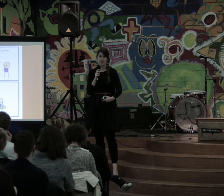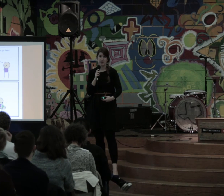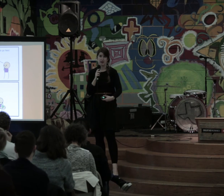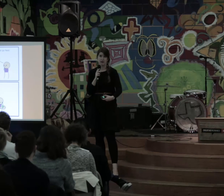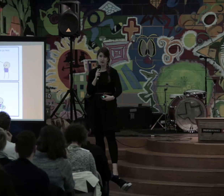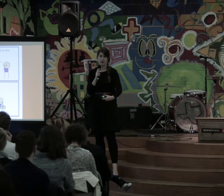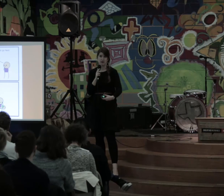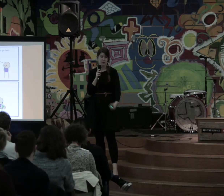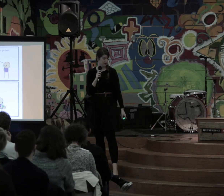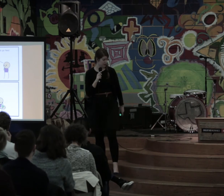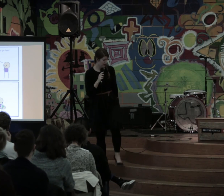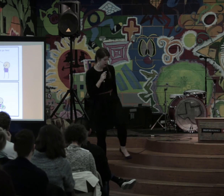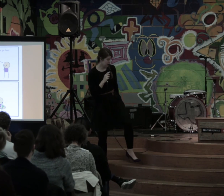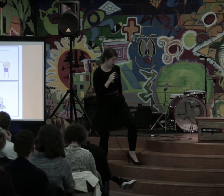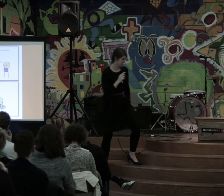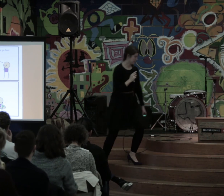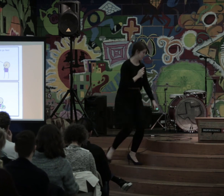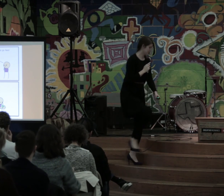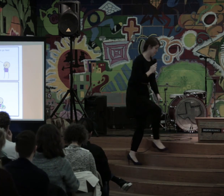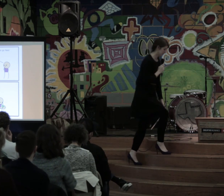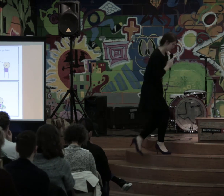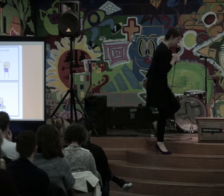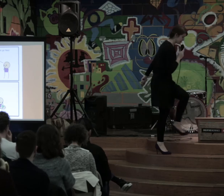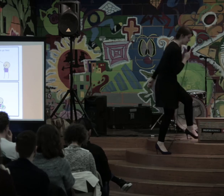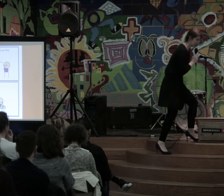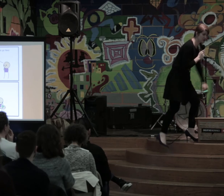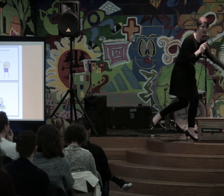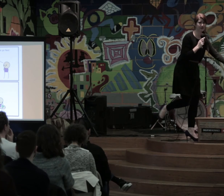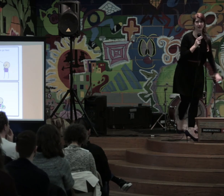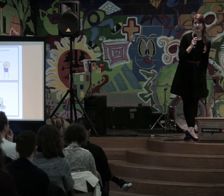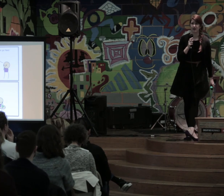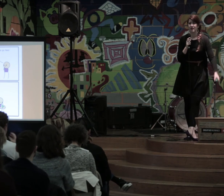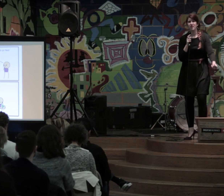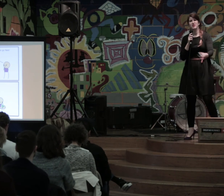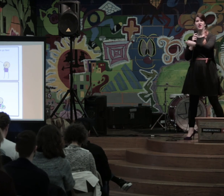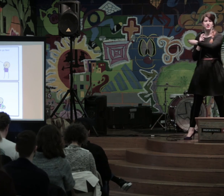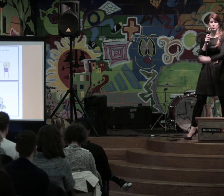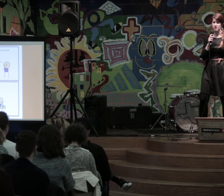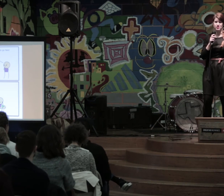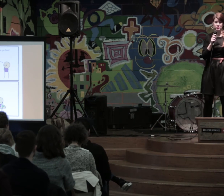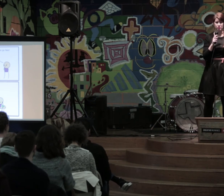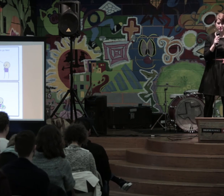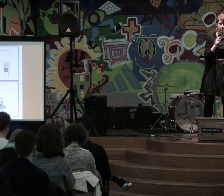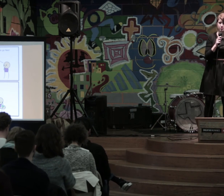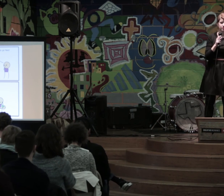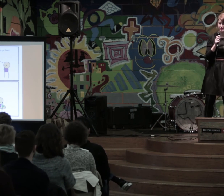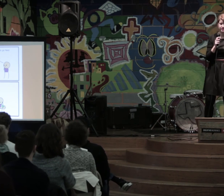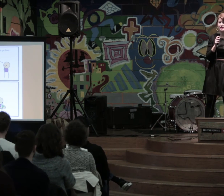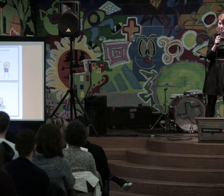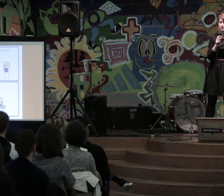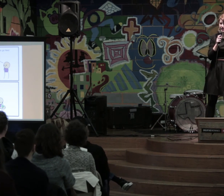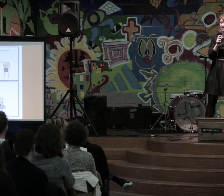he's feeding it turtles. Anyways, language is a funny thing. I've been dying to work this into a workshop or